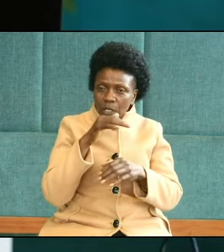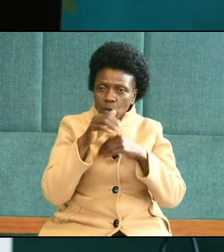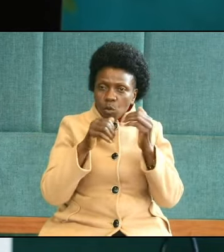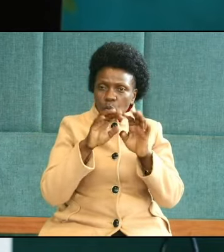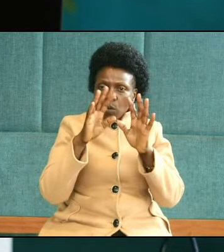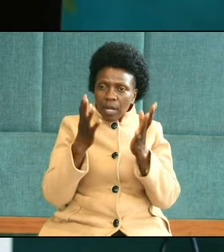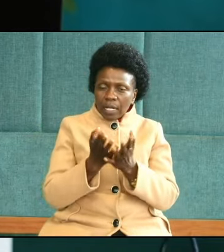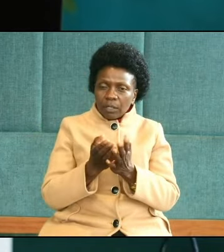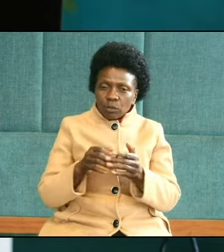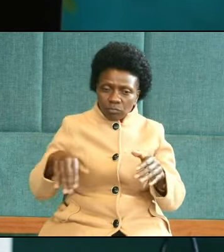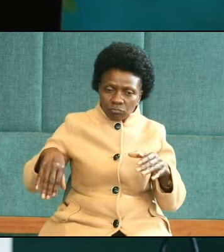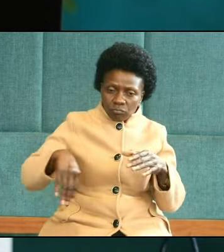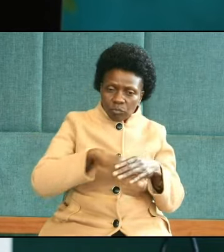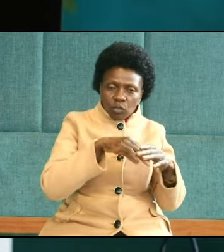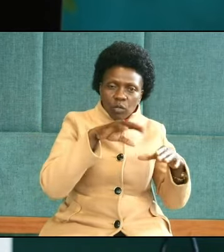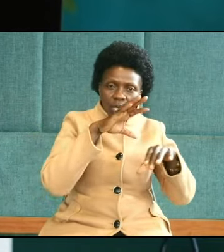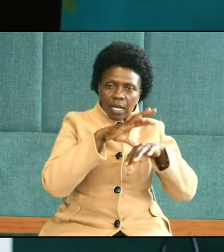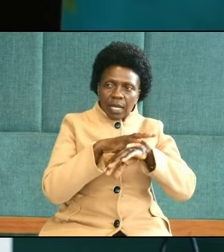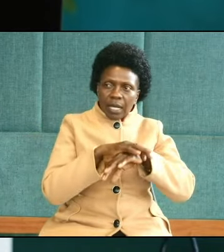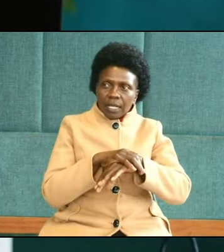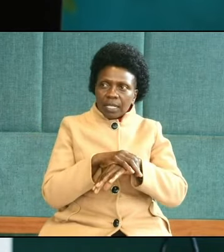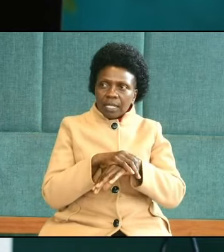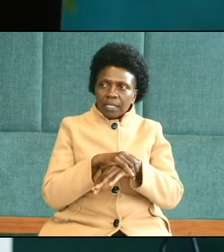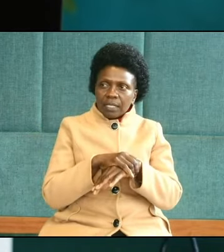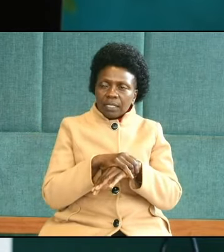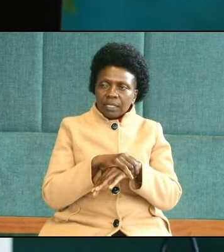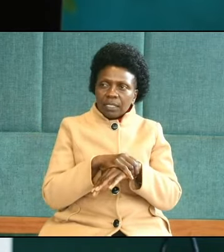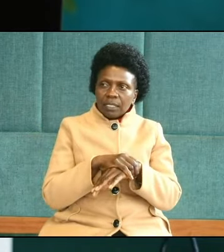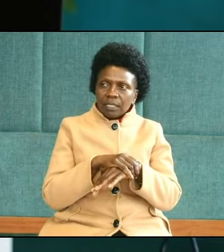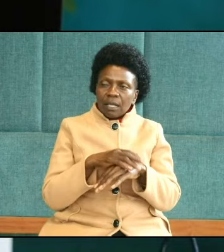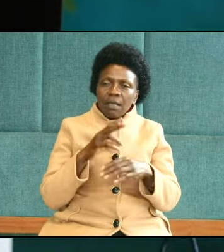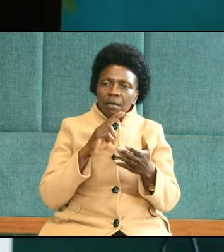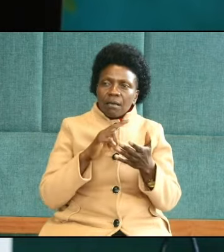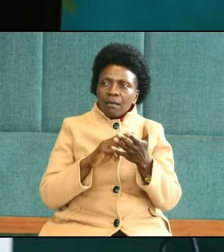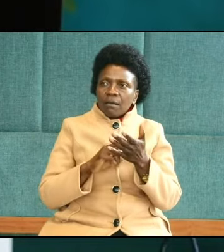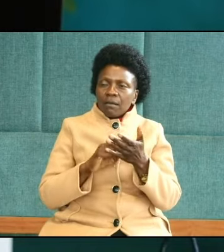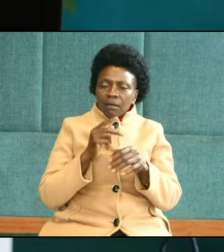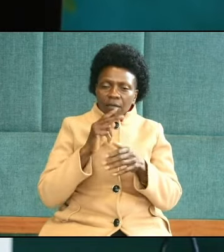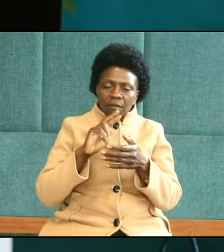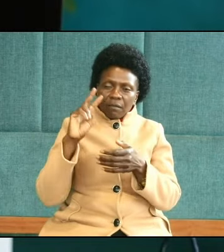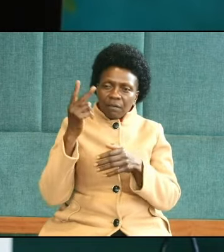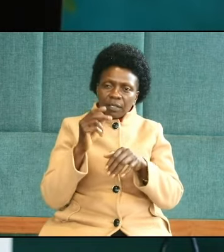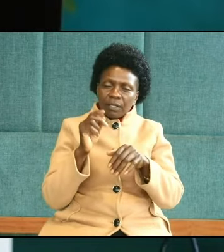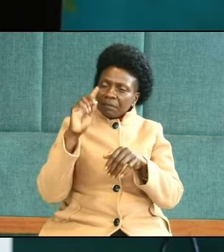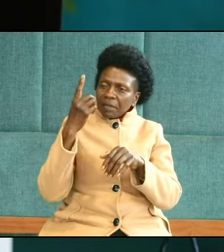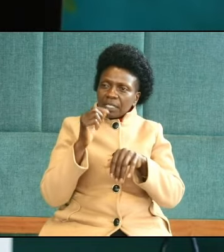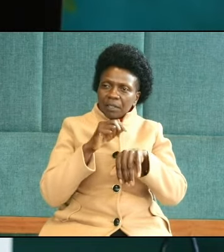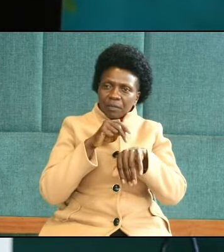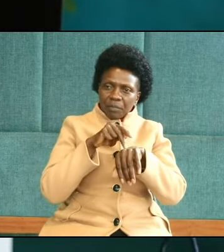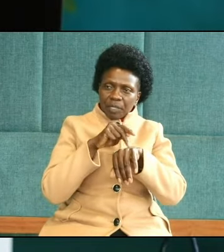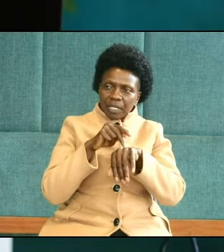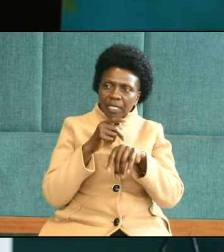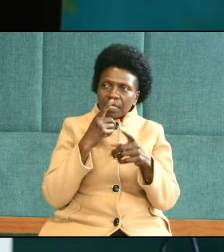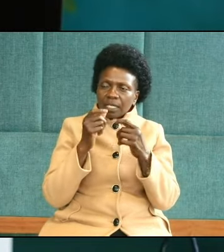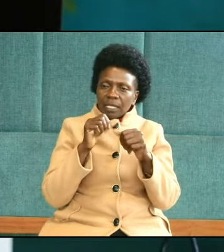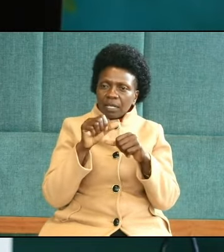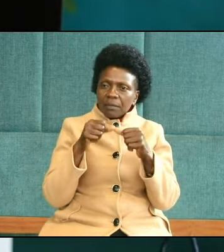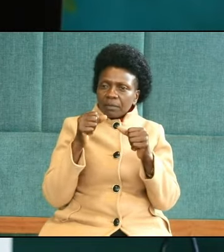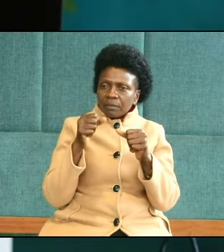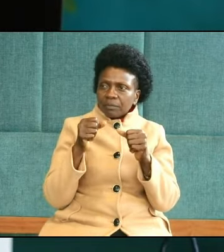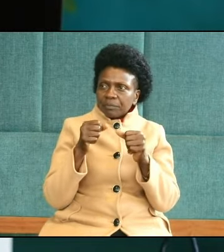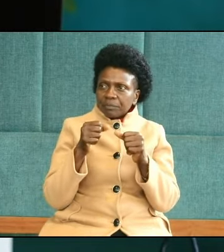he was cast to the earth, and his angels were cast out with him. 1 Peter chapter 5, verse 8 tells us again, just reminding